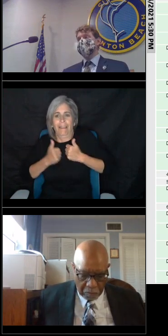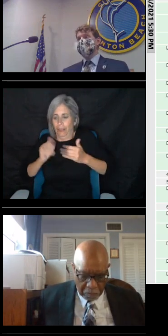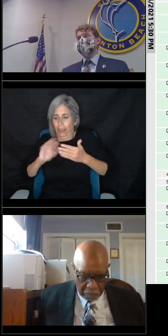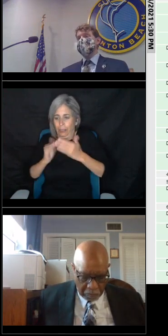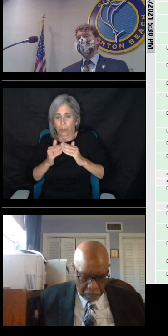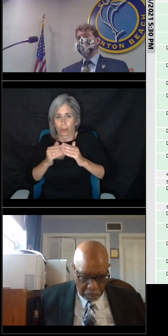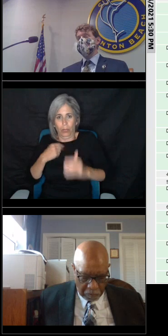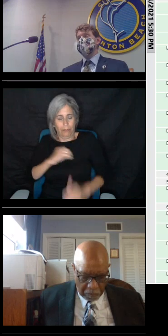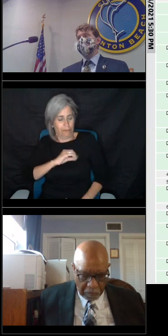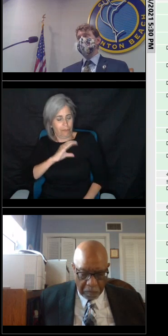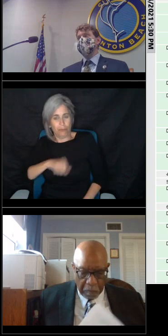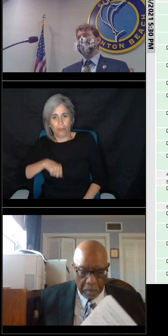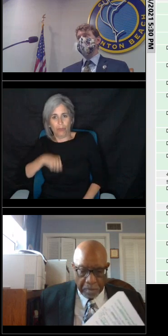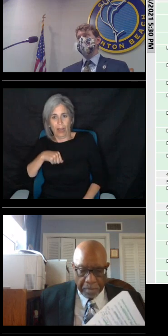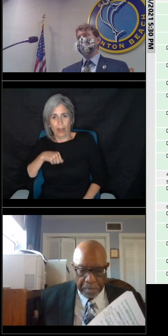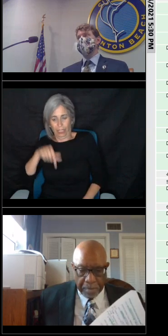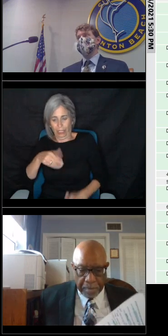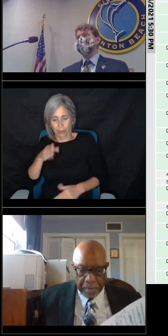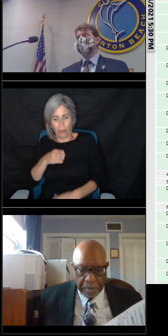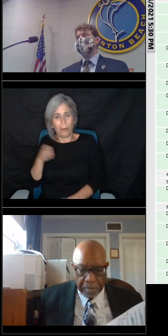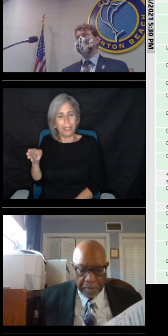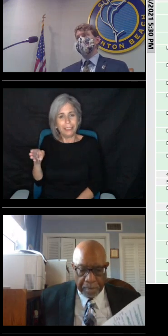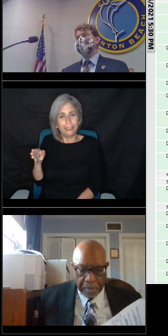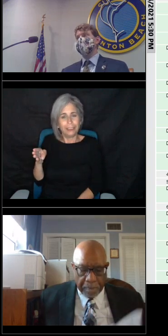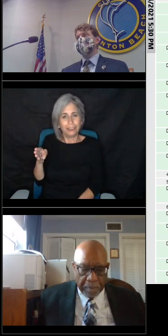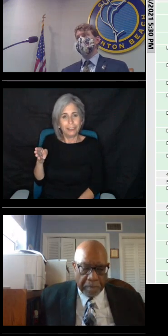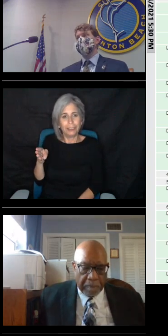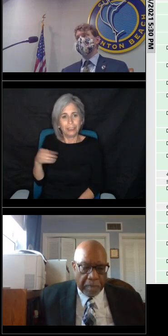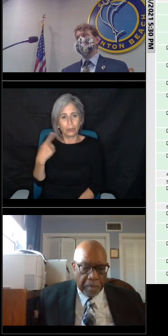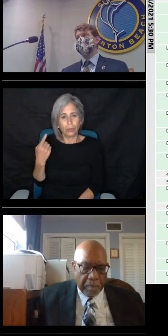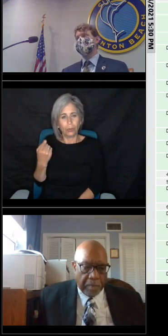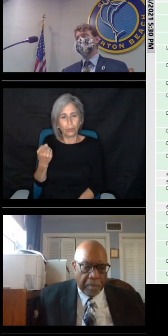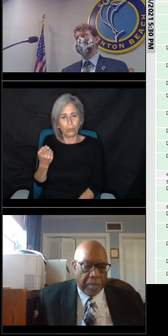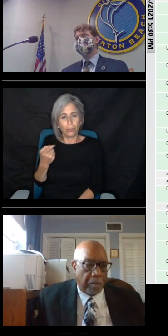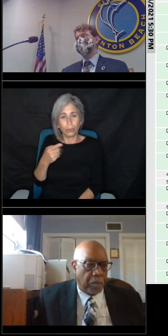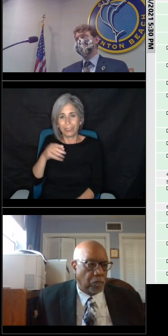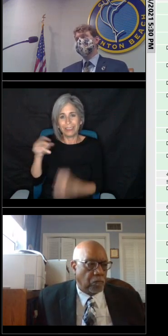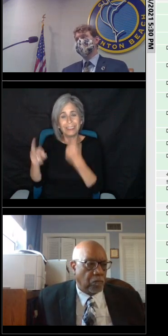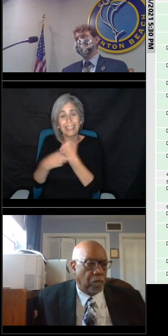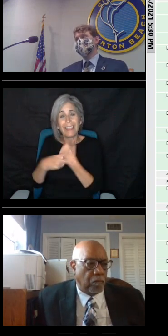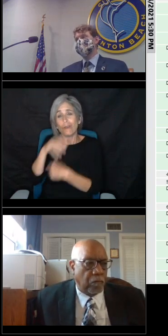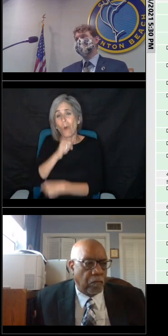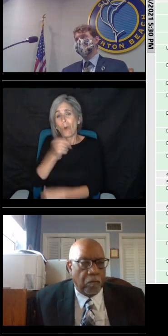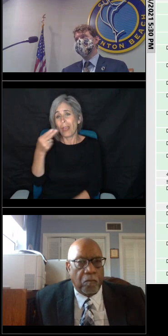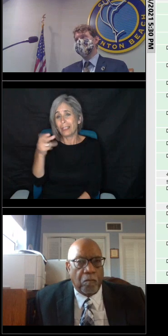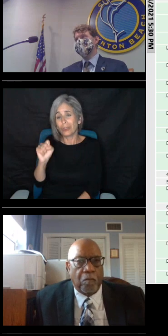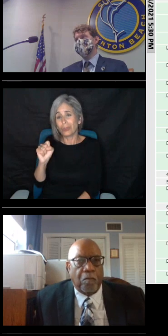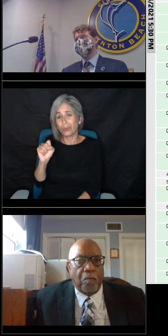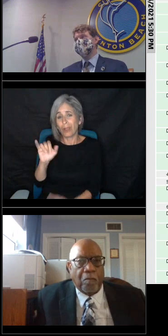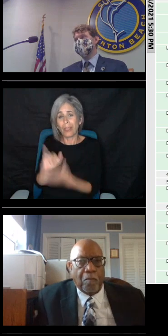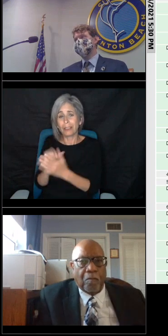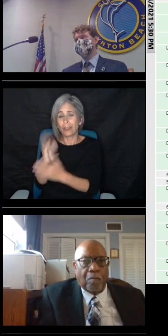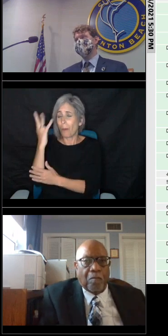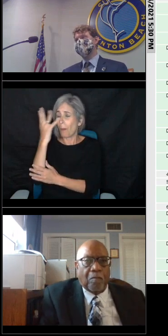to be proud of here in Boynton. We saved the old high school across the street, which is now a